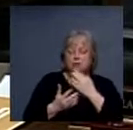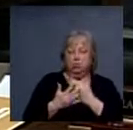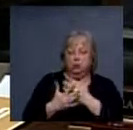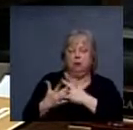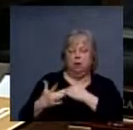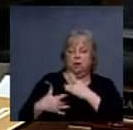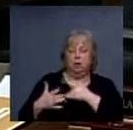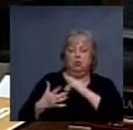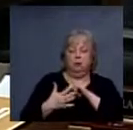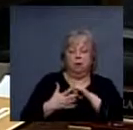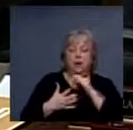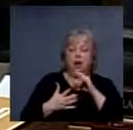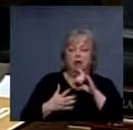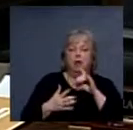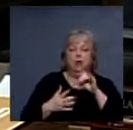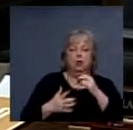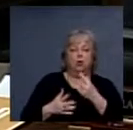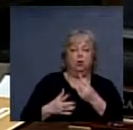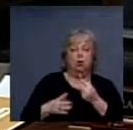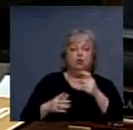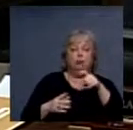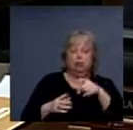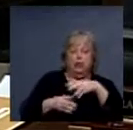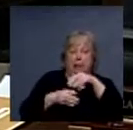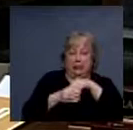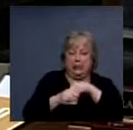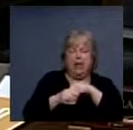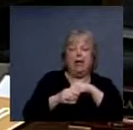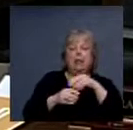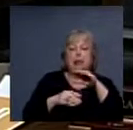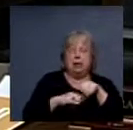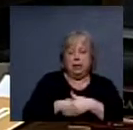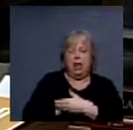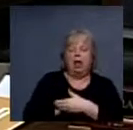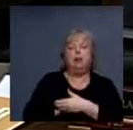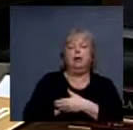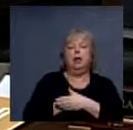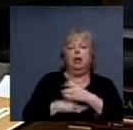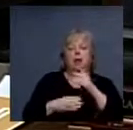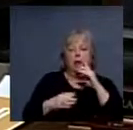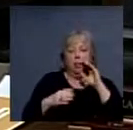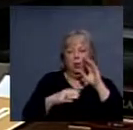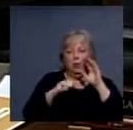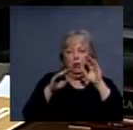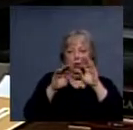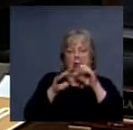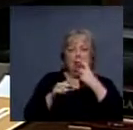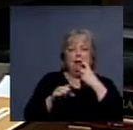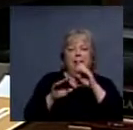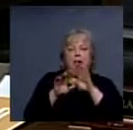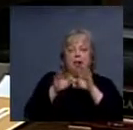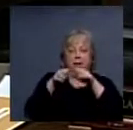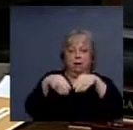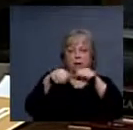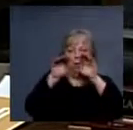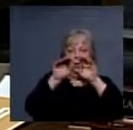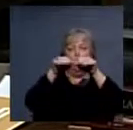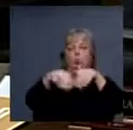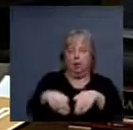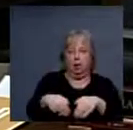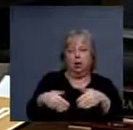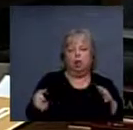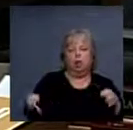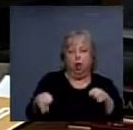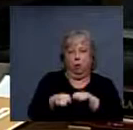said the building will be closed. It's extraordinarily been soundproof. I don't see where the concern